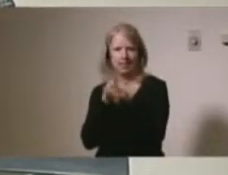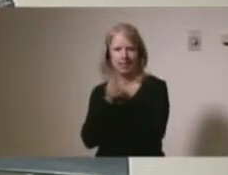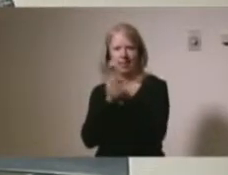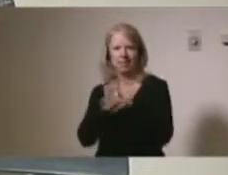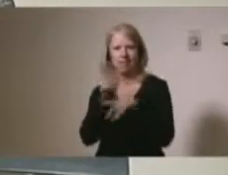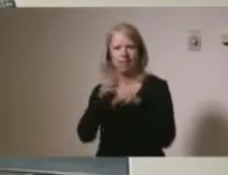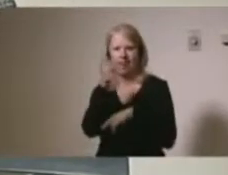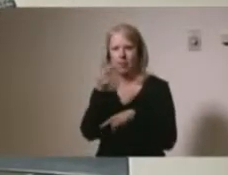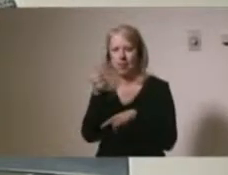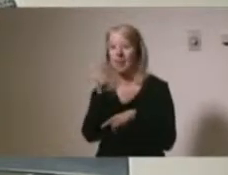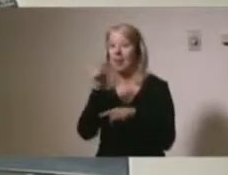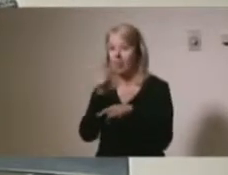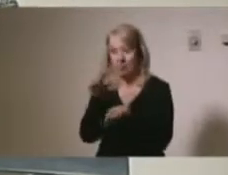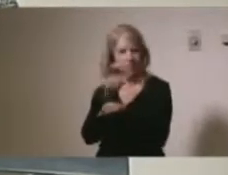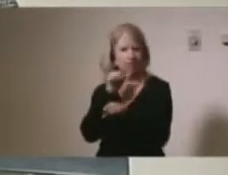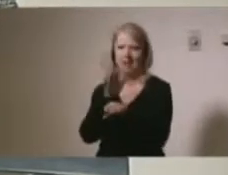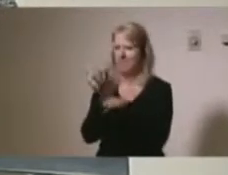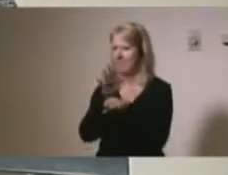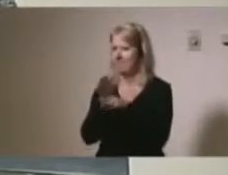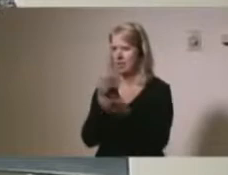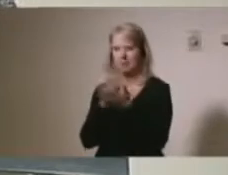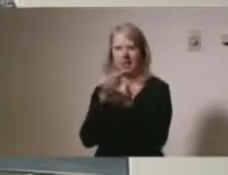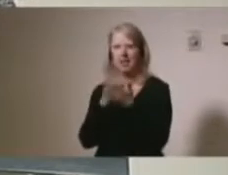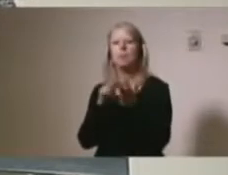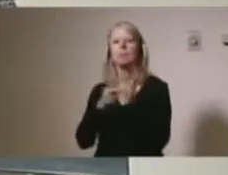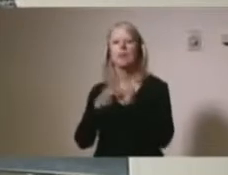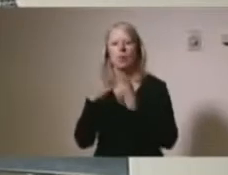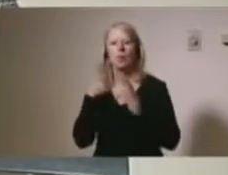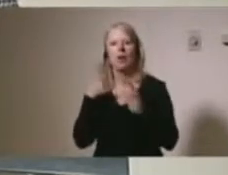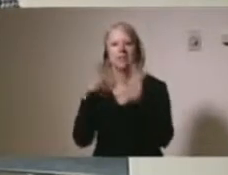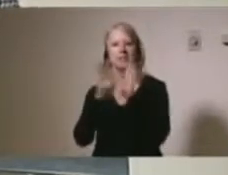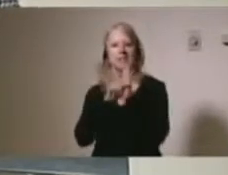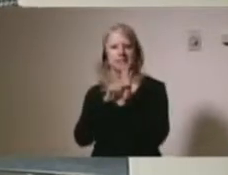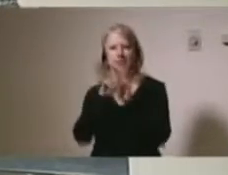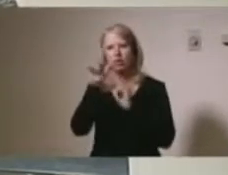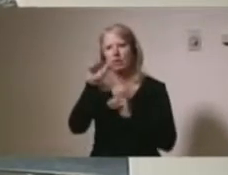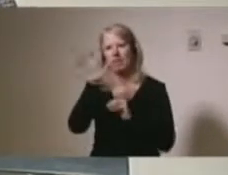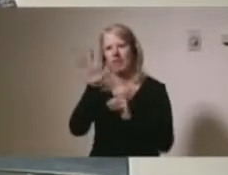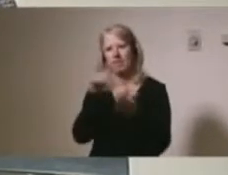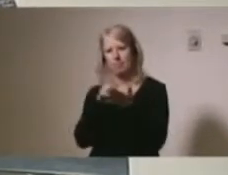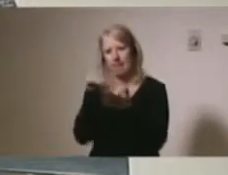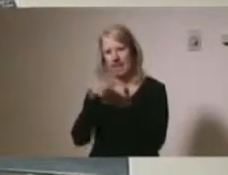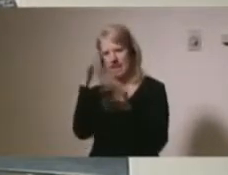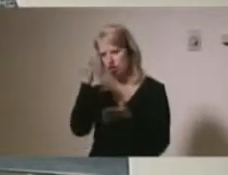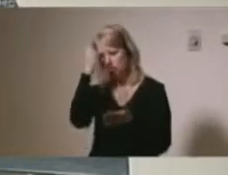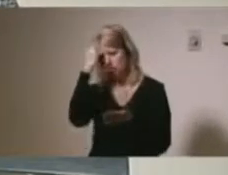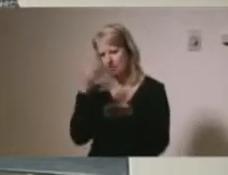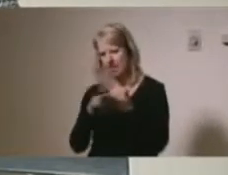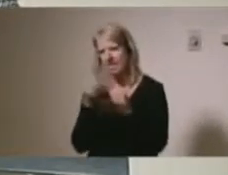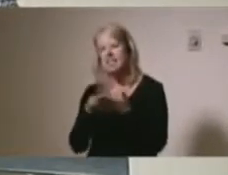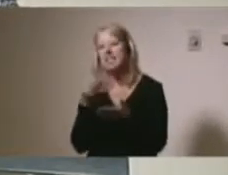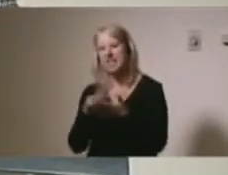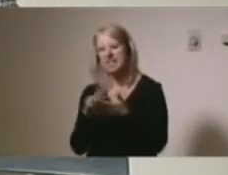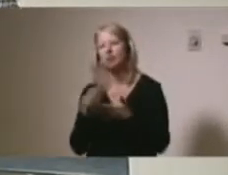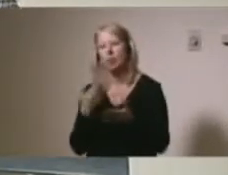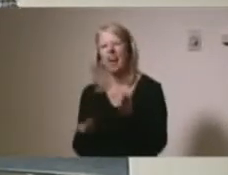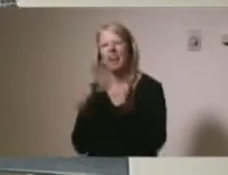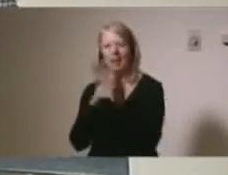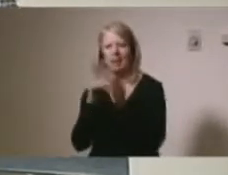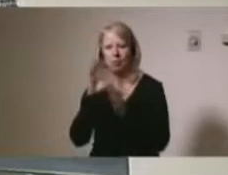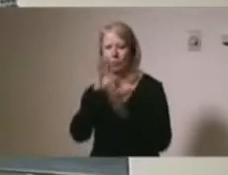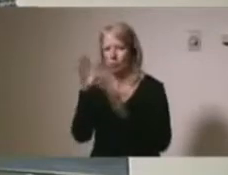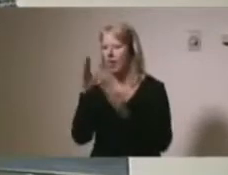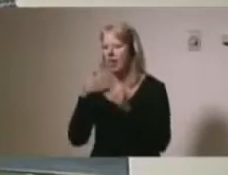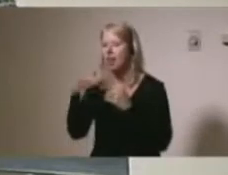small, and so we have a deficit of 25 million euros because of this service. So we will renegotiate with